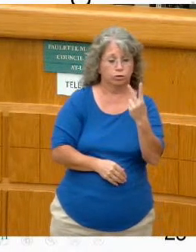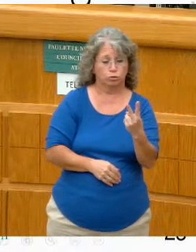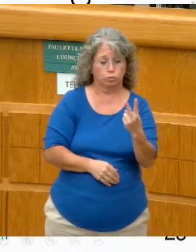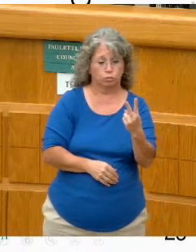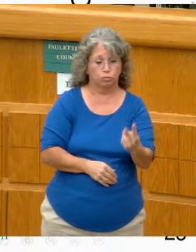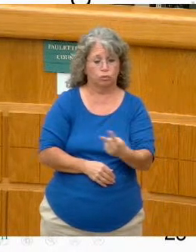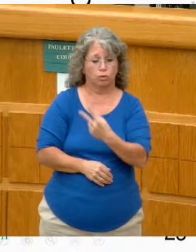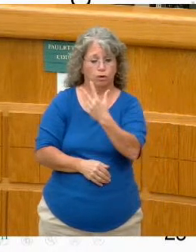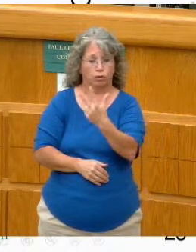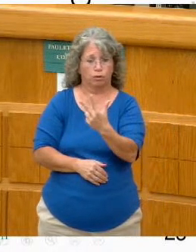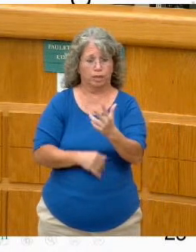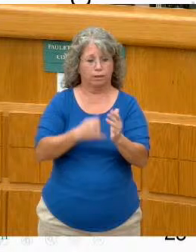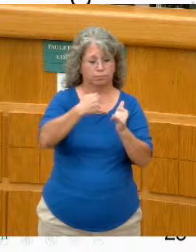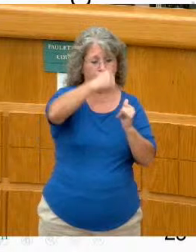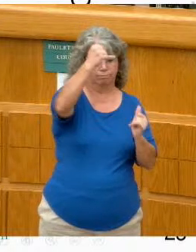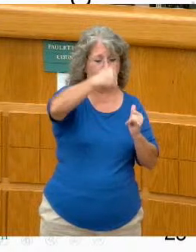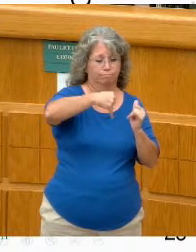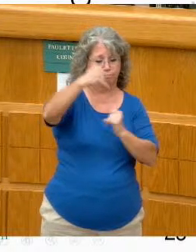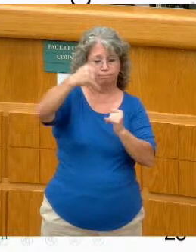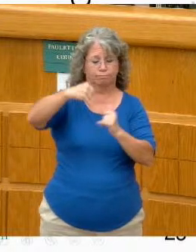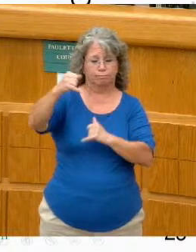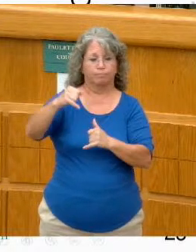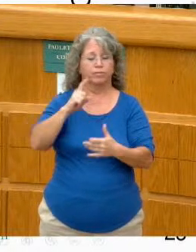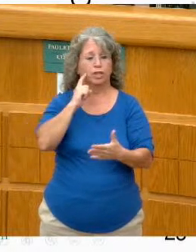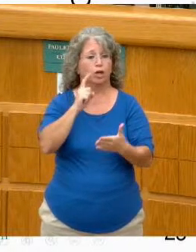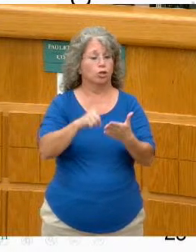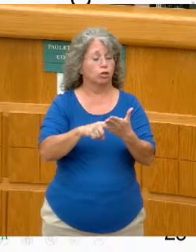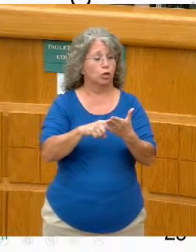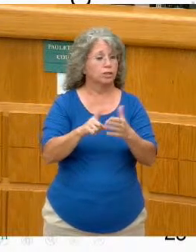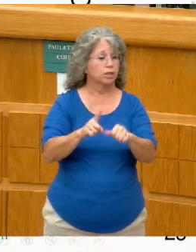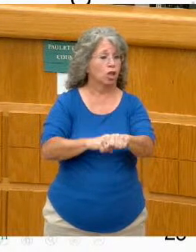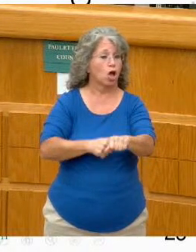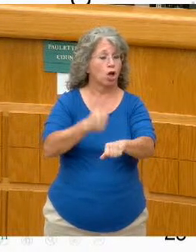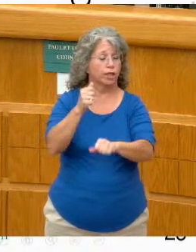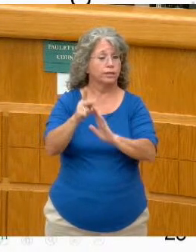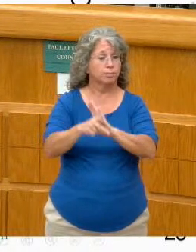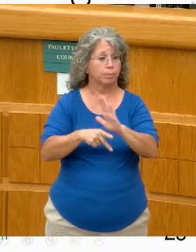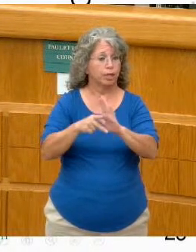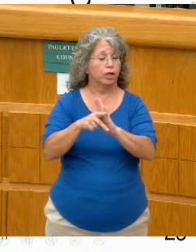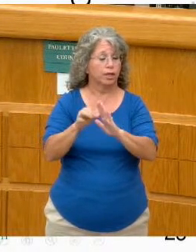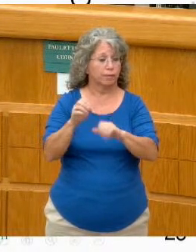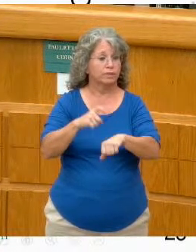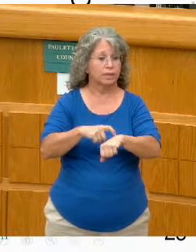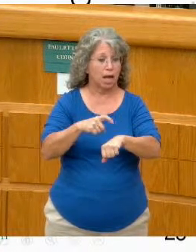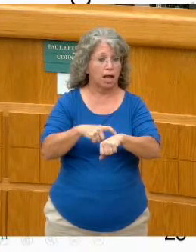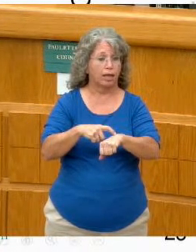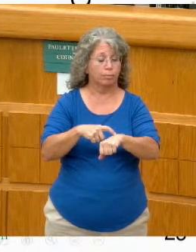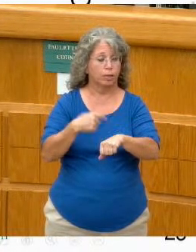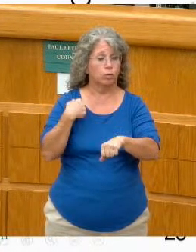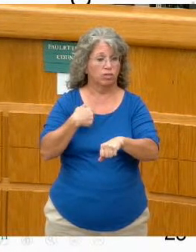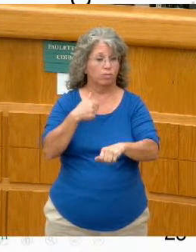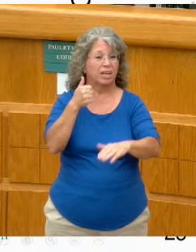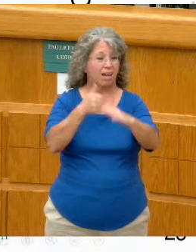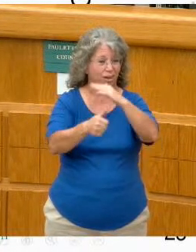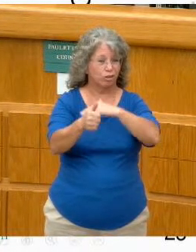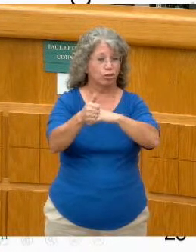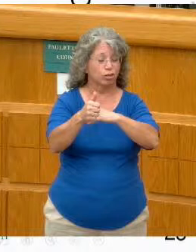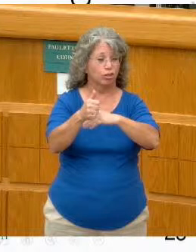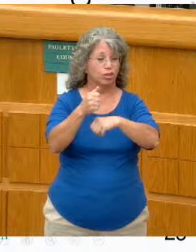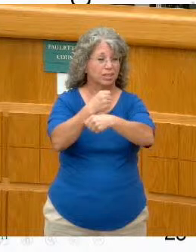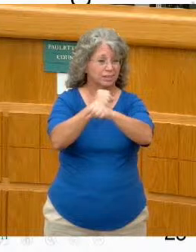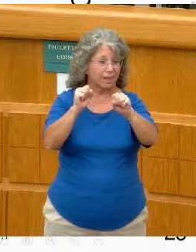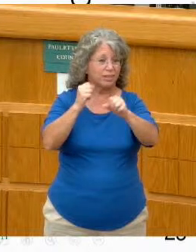time of all the intervention regimes that we've been in is this 1.5 that we're in now. And that's kind